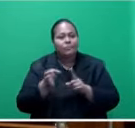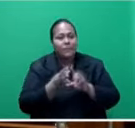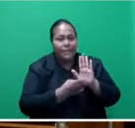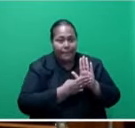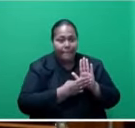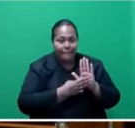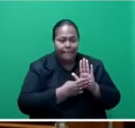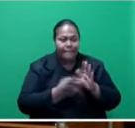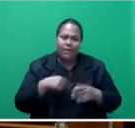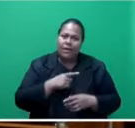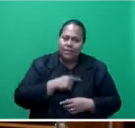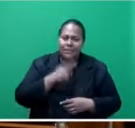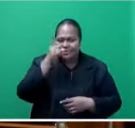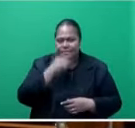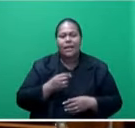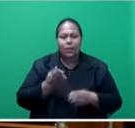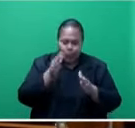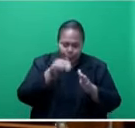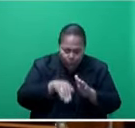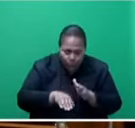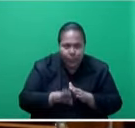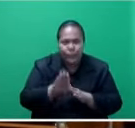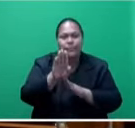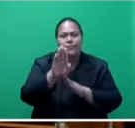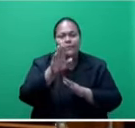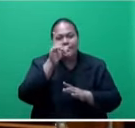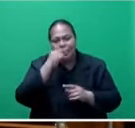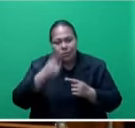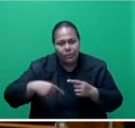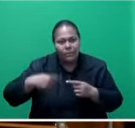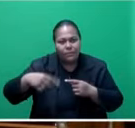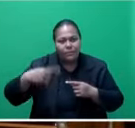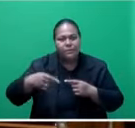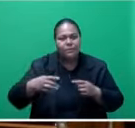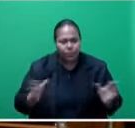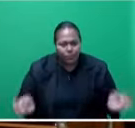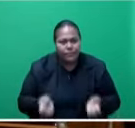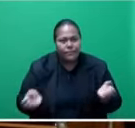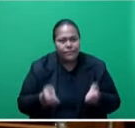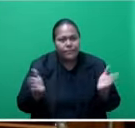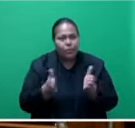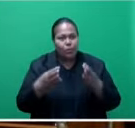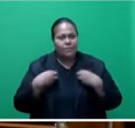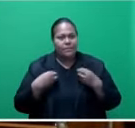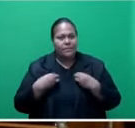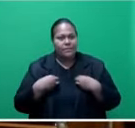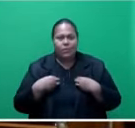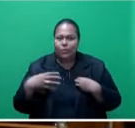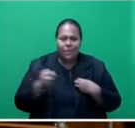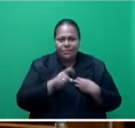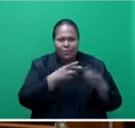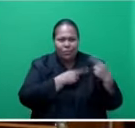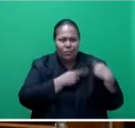of these turbulent waters, and the revival and continued strengthening of the MSMEs will play a crucial role. Whilst we